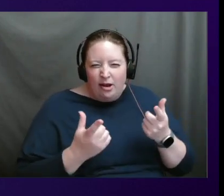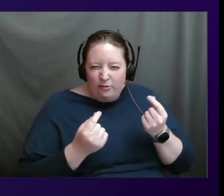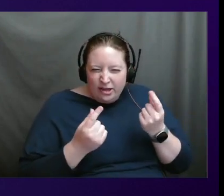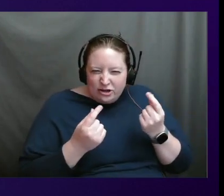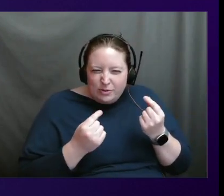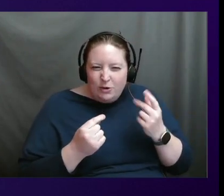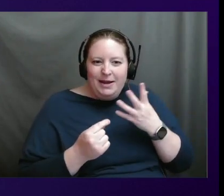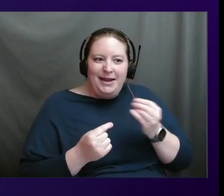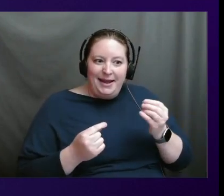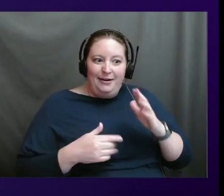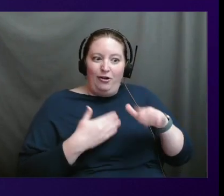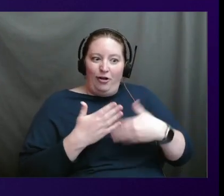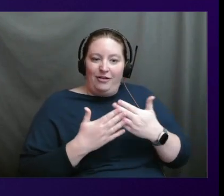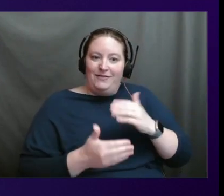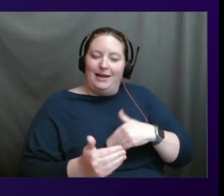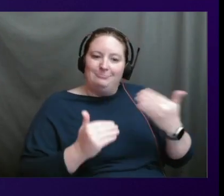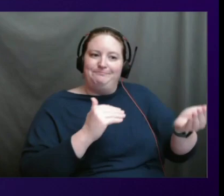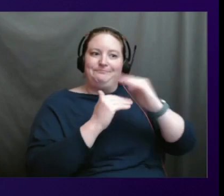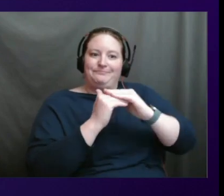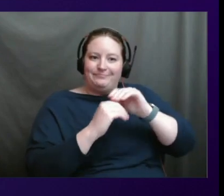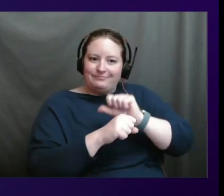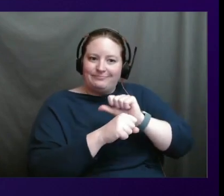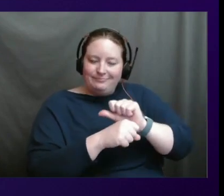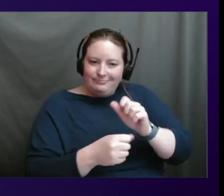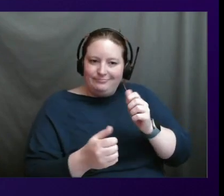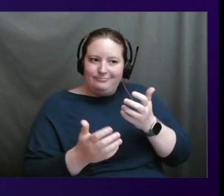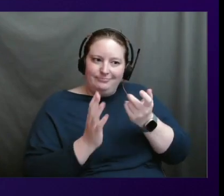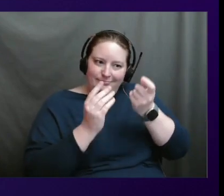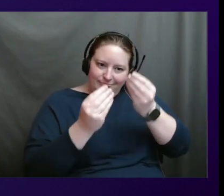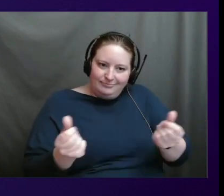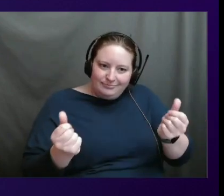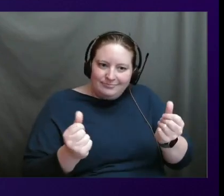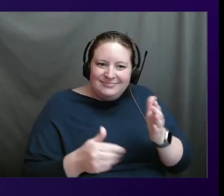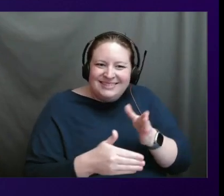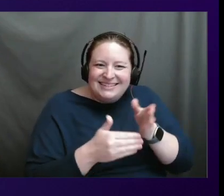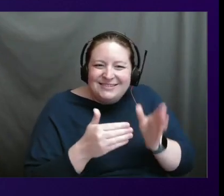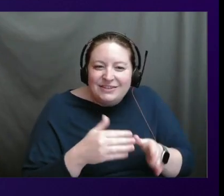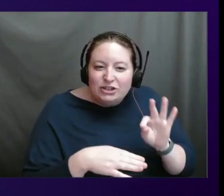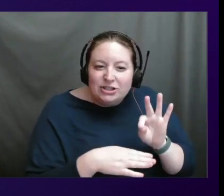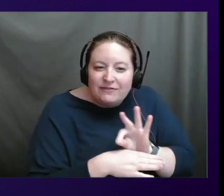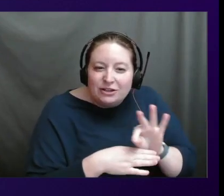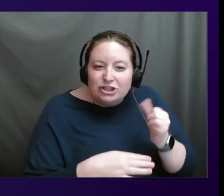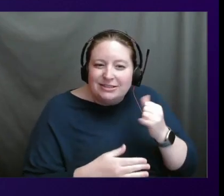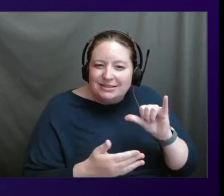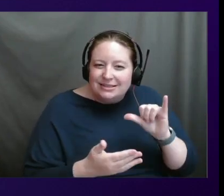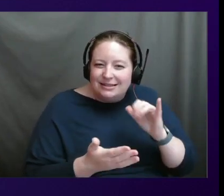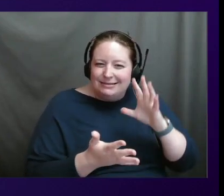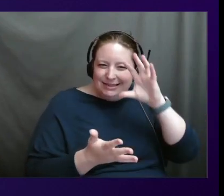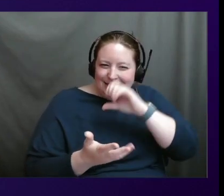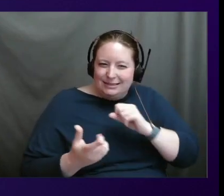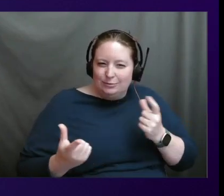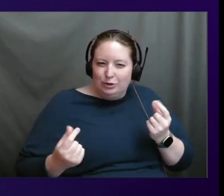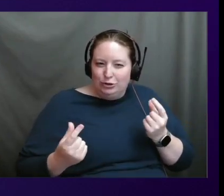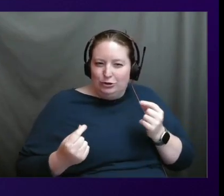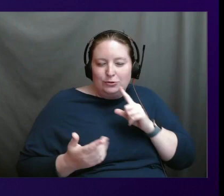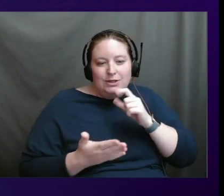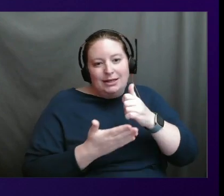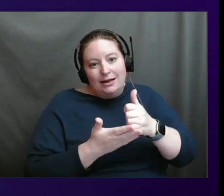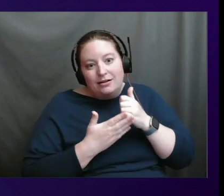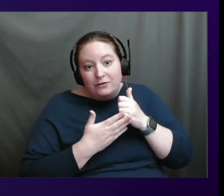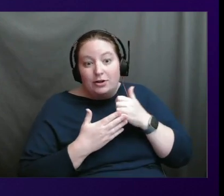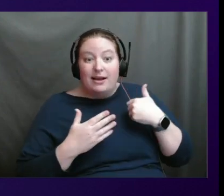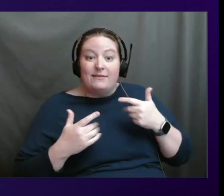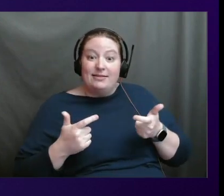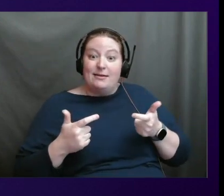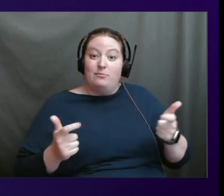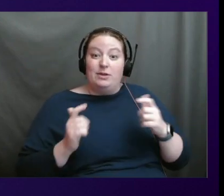that overhead away. So now we're just finishing off the function, and it's still guessing what I need to do. Super helpful. So it's also a good example. It gave me that really big block earlier, and then I'm